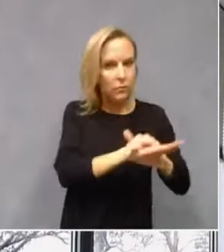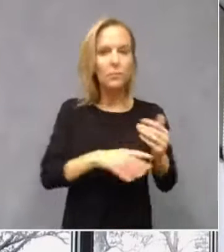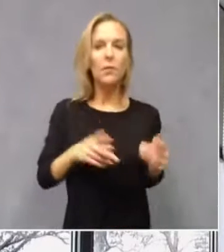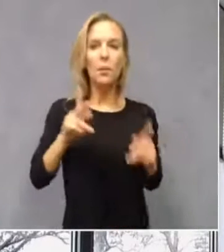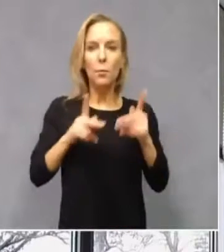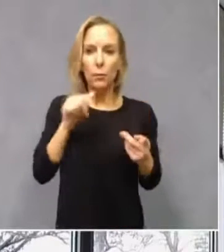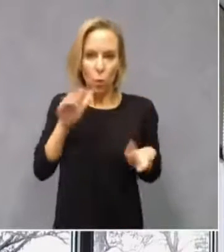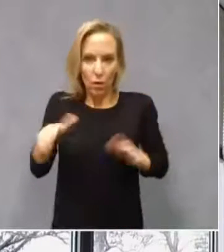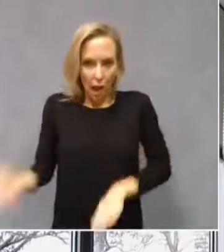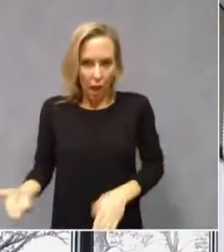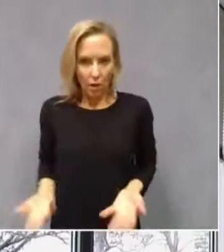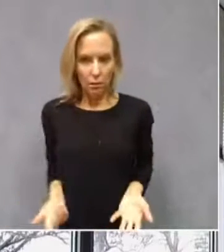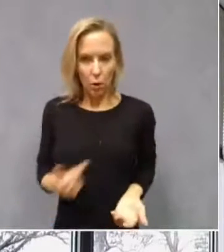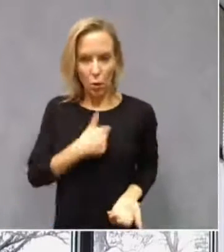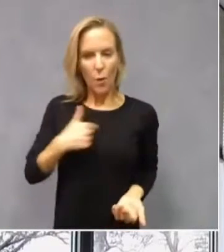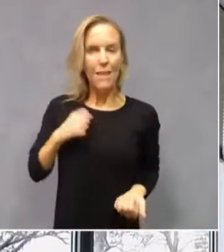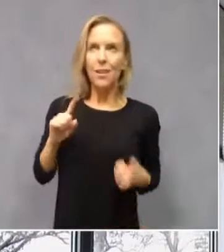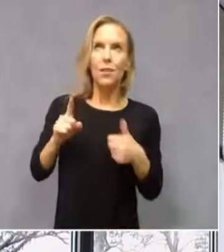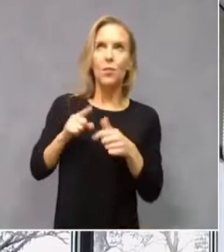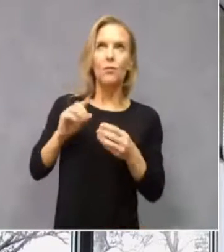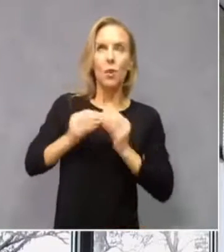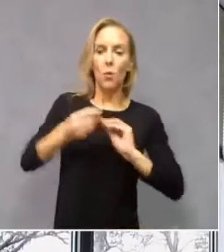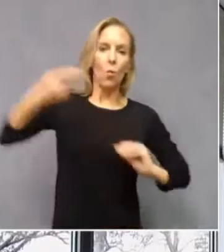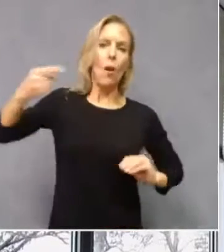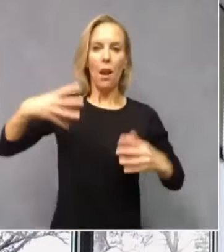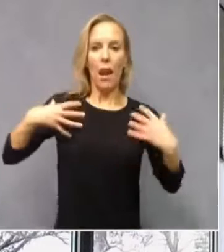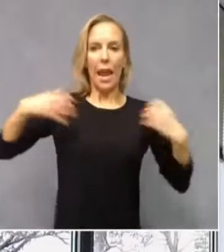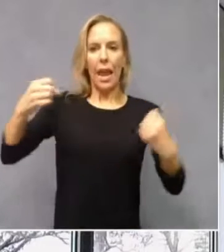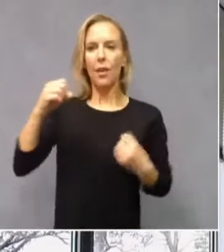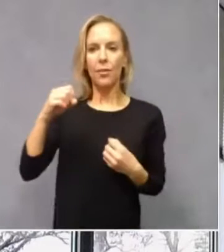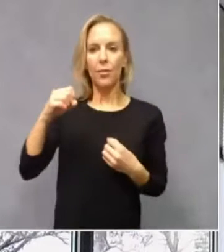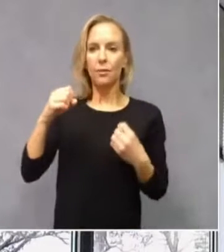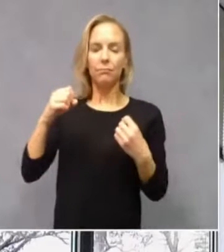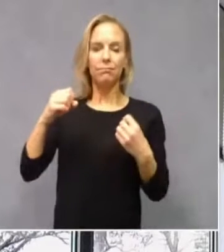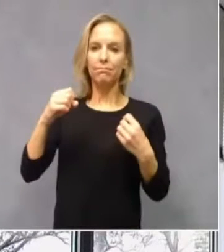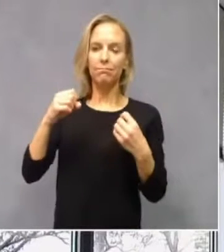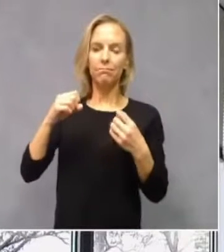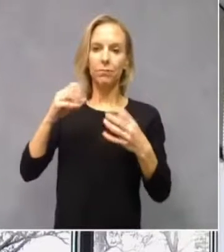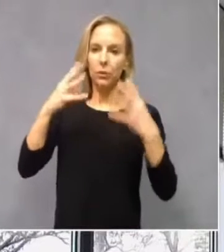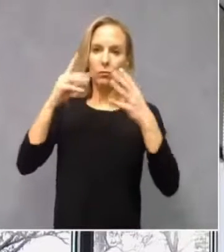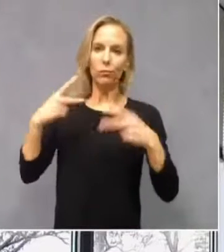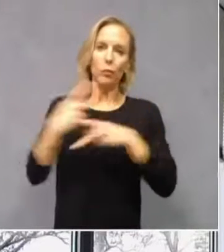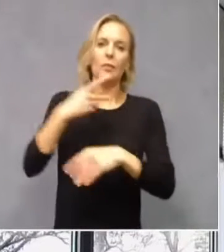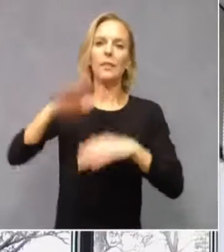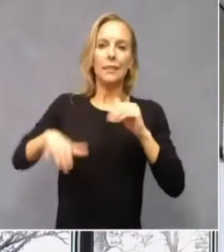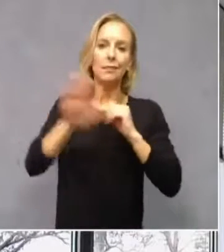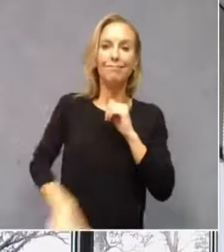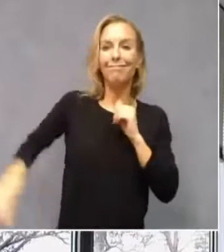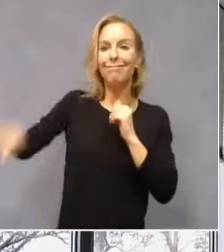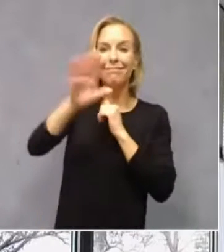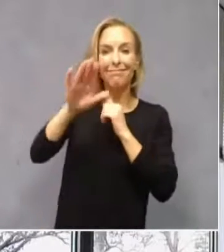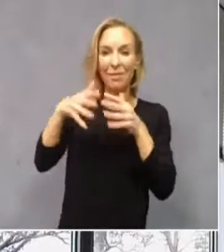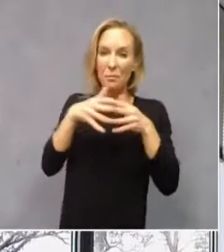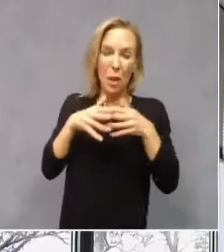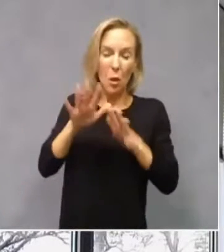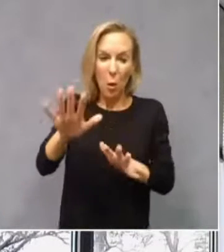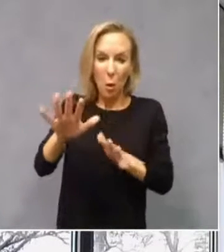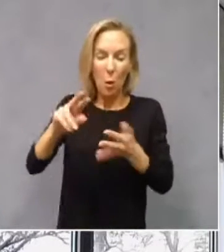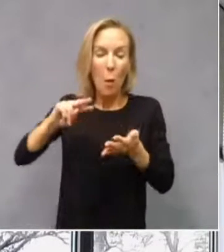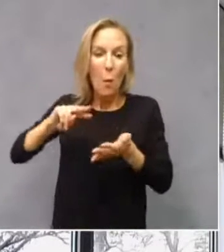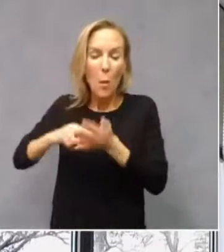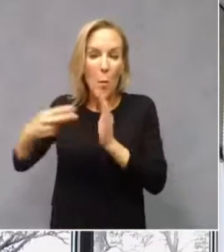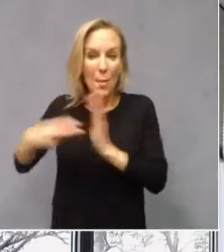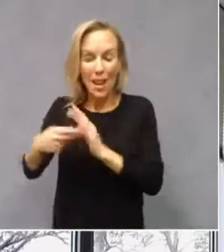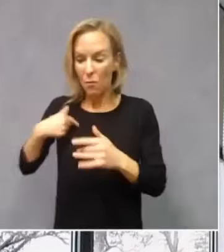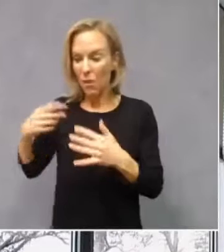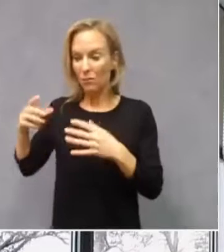health statuses, unfortunately, in the United States of America. And despite that, we have one of the best performances in